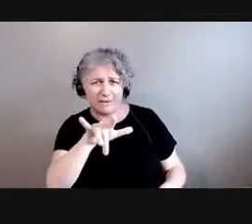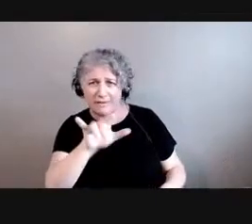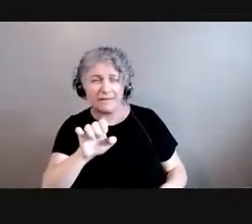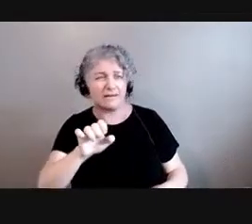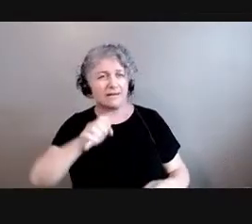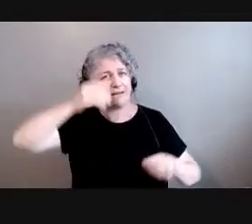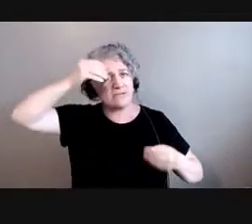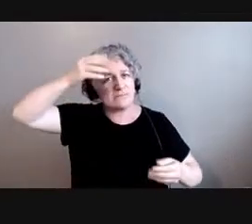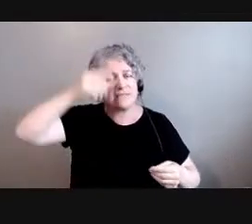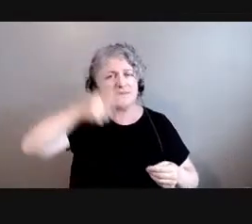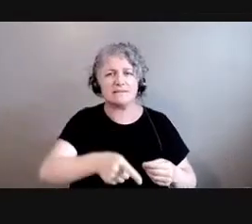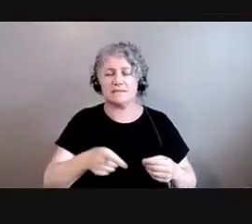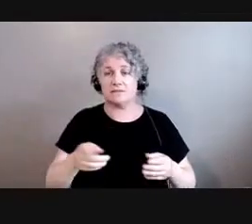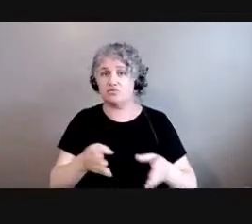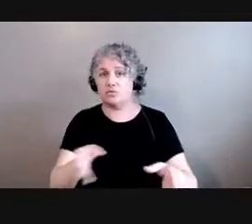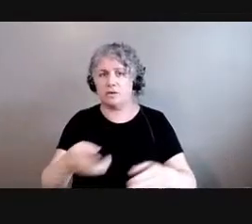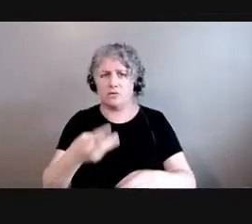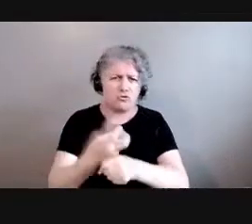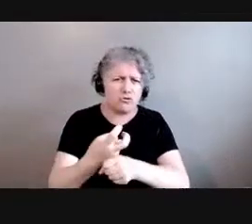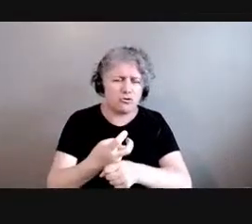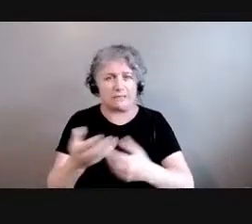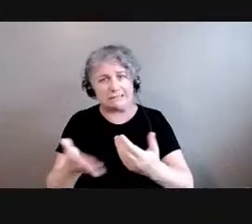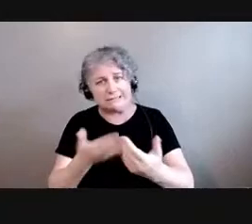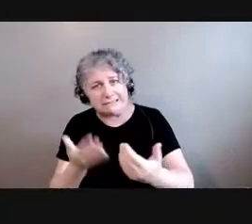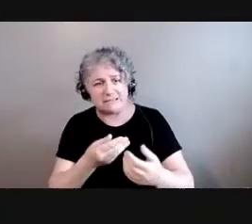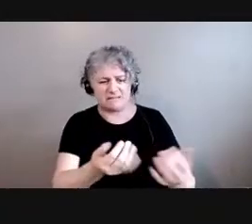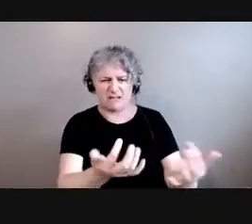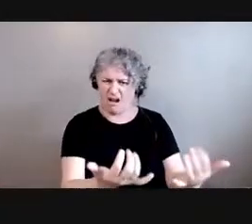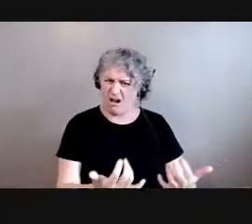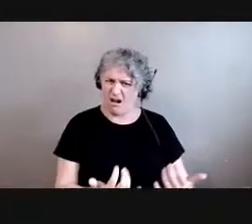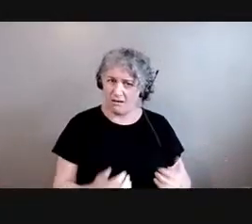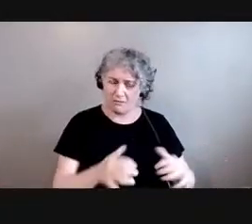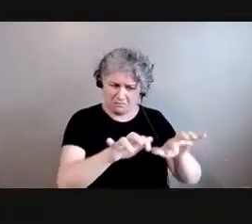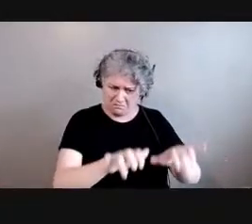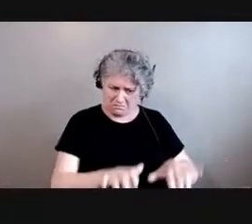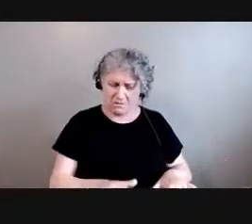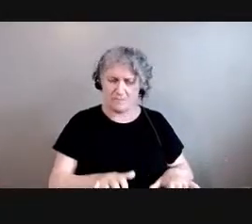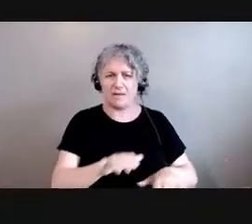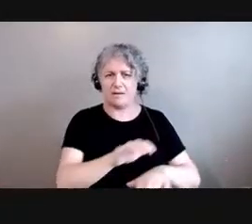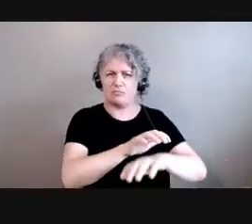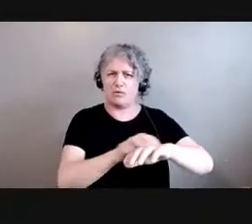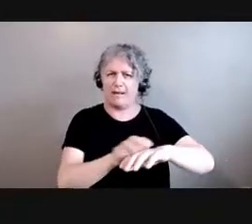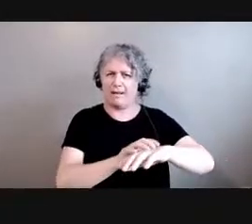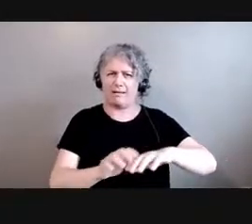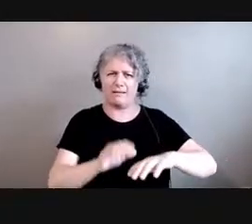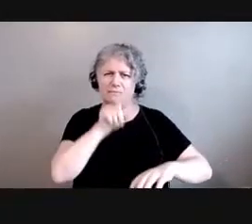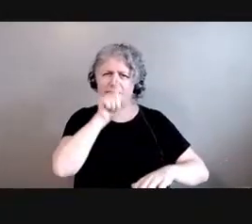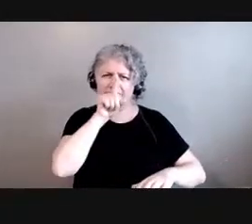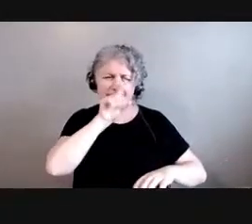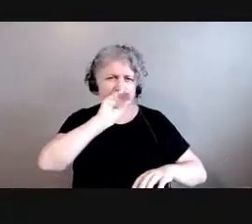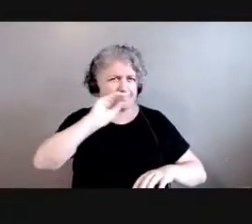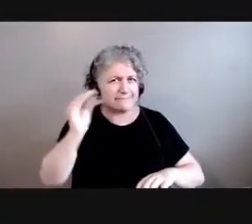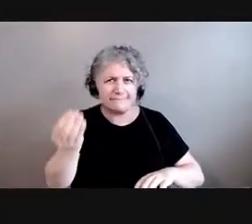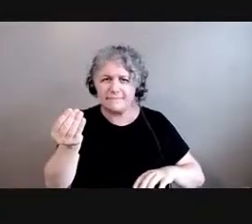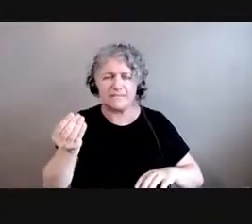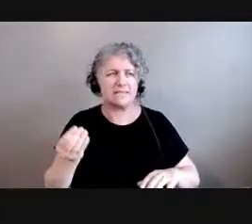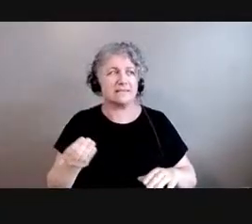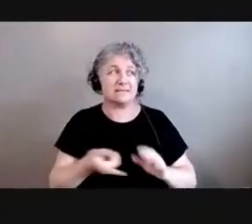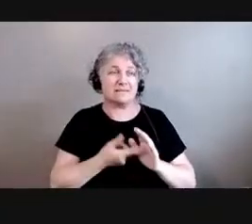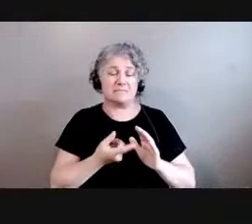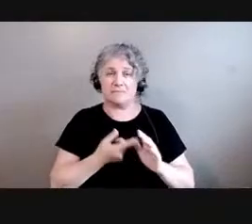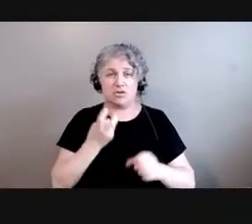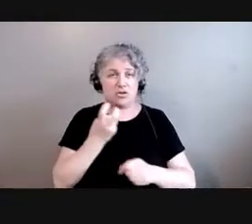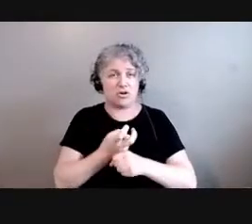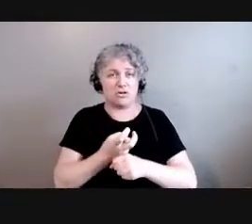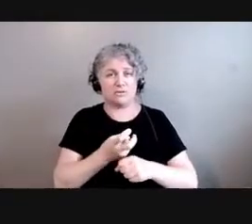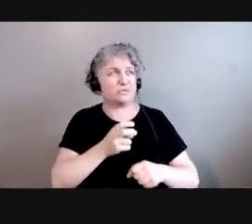the difficulty of the trails, things like that. That information is not presented in Braille usually, and it can be even hard